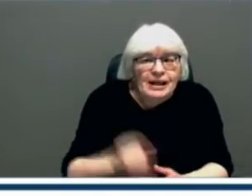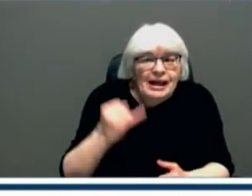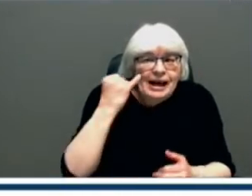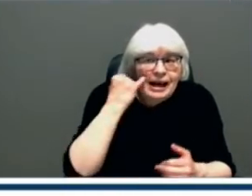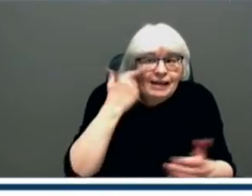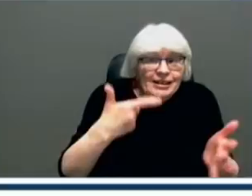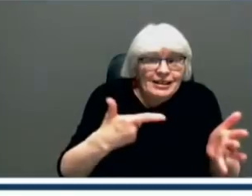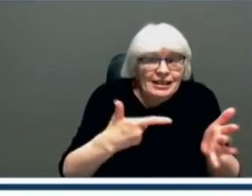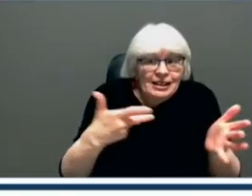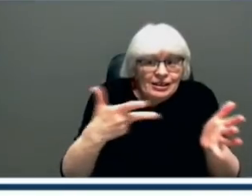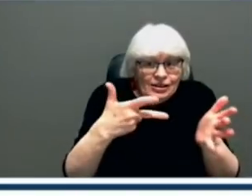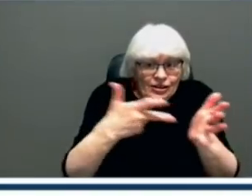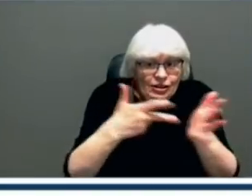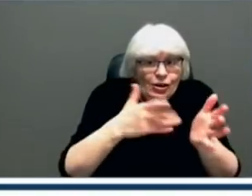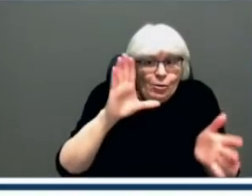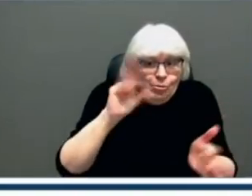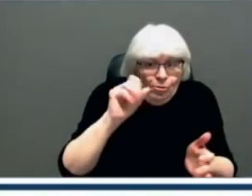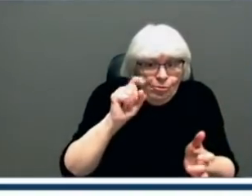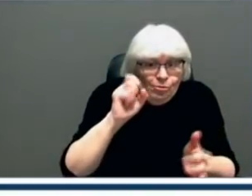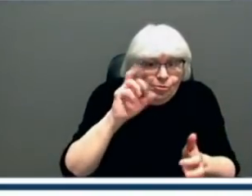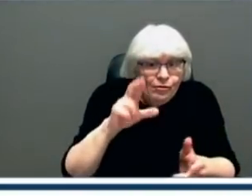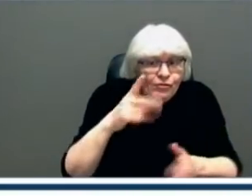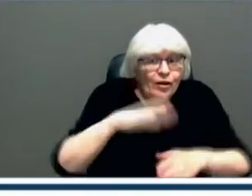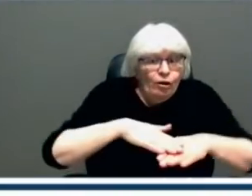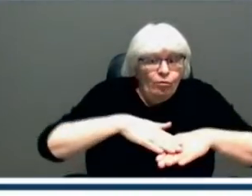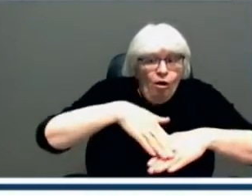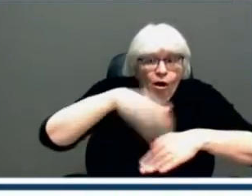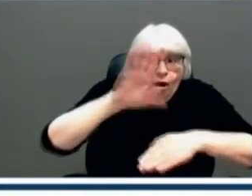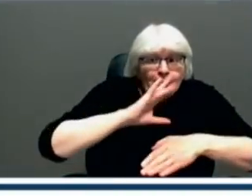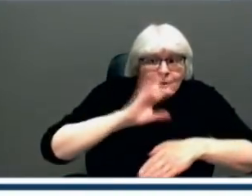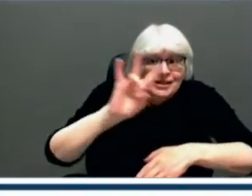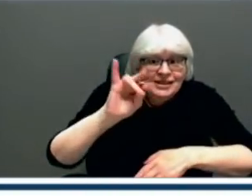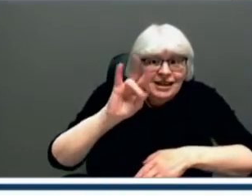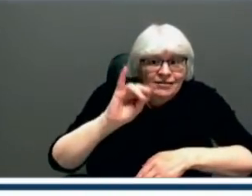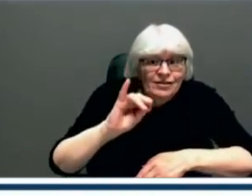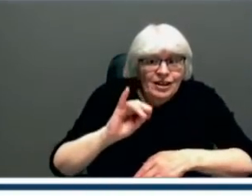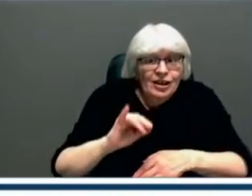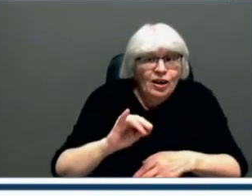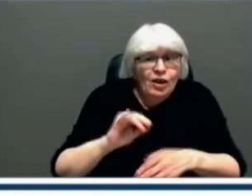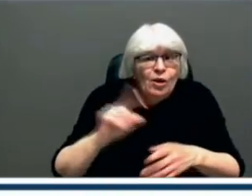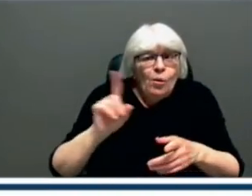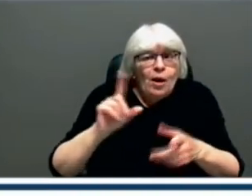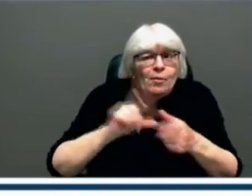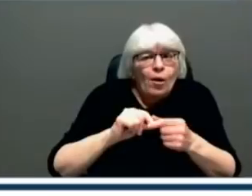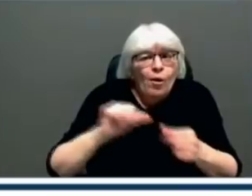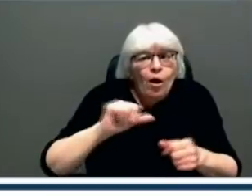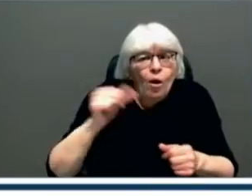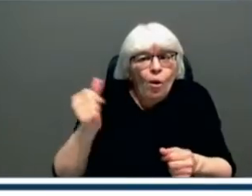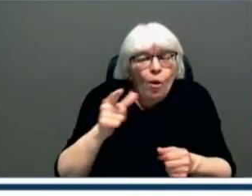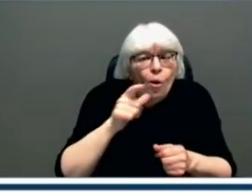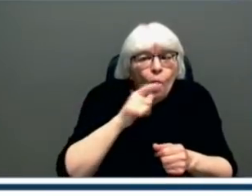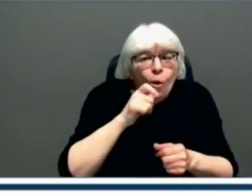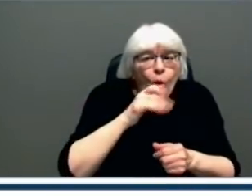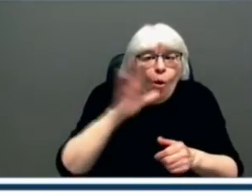older, as opposed to the priority population of people over 80 years old that was